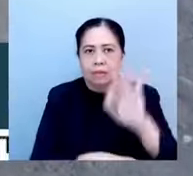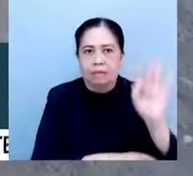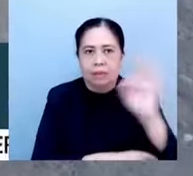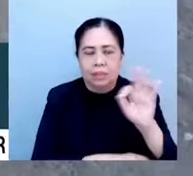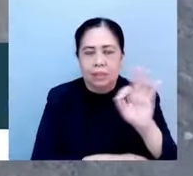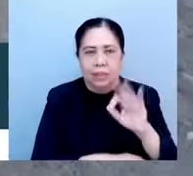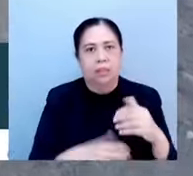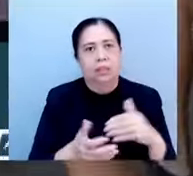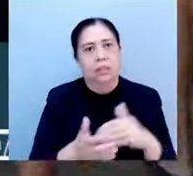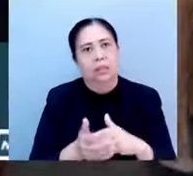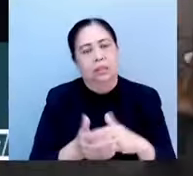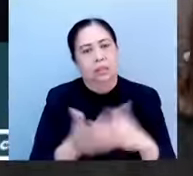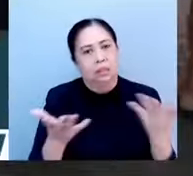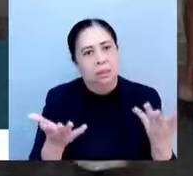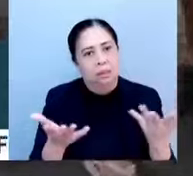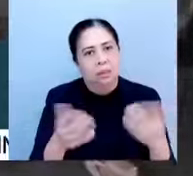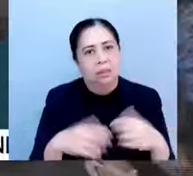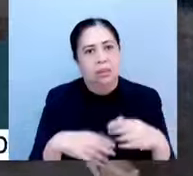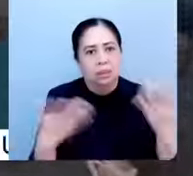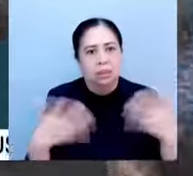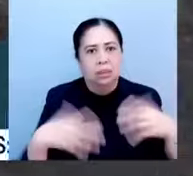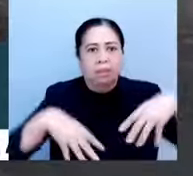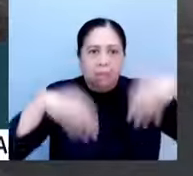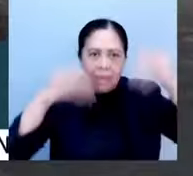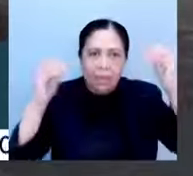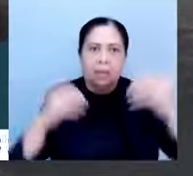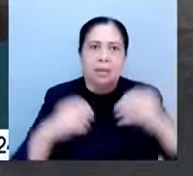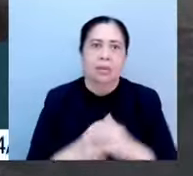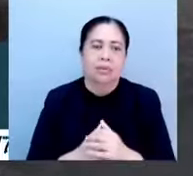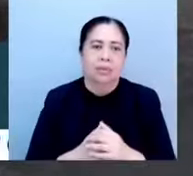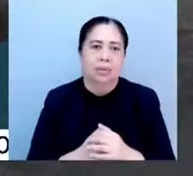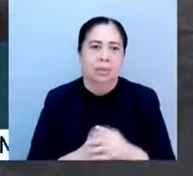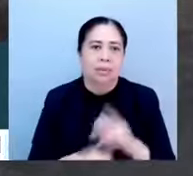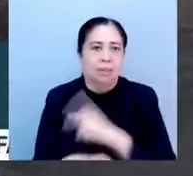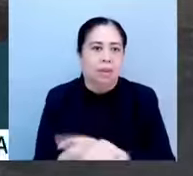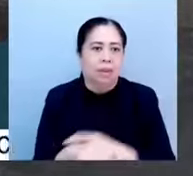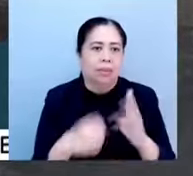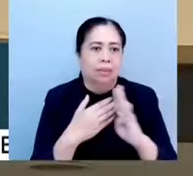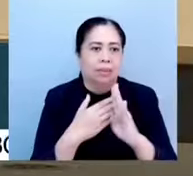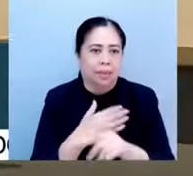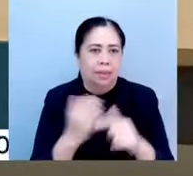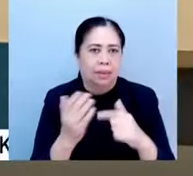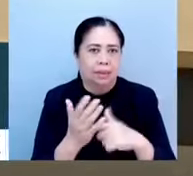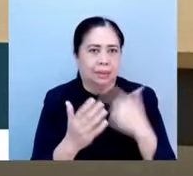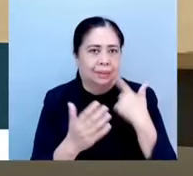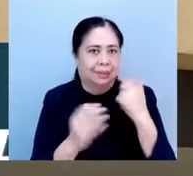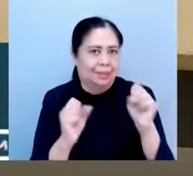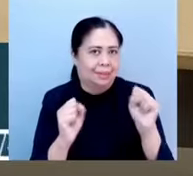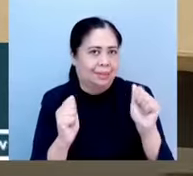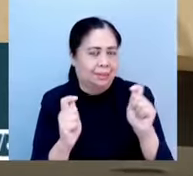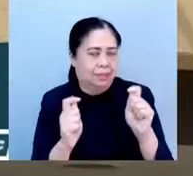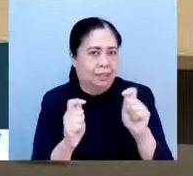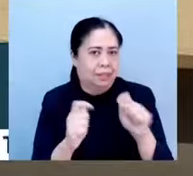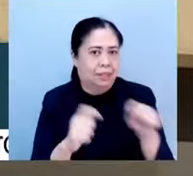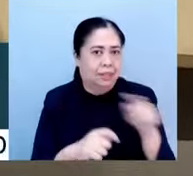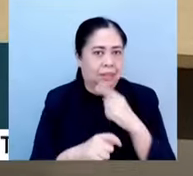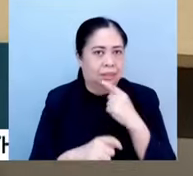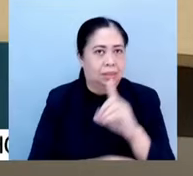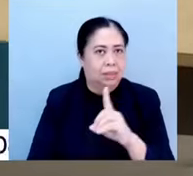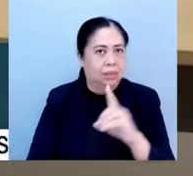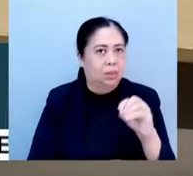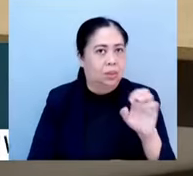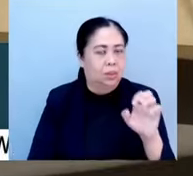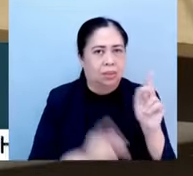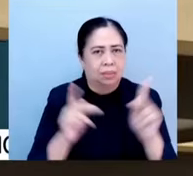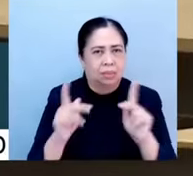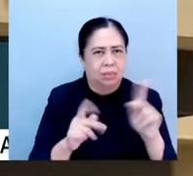leading to a partial blackout. Power was fully restored this past Saturday. The DOE says residents of